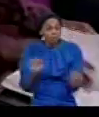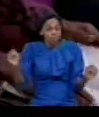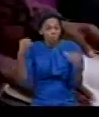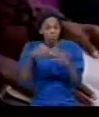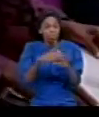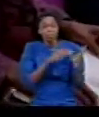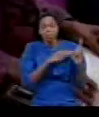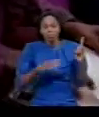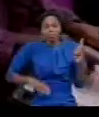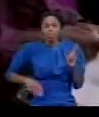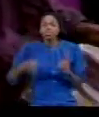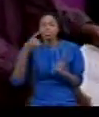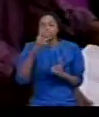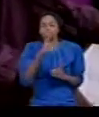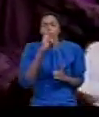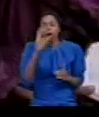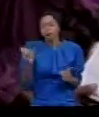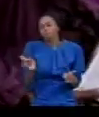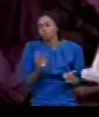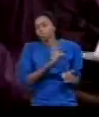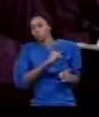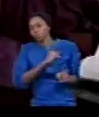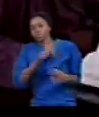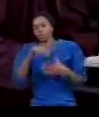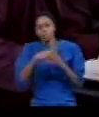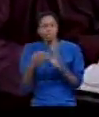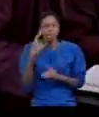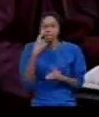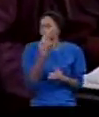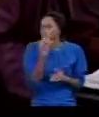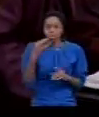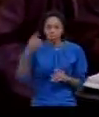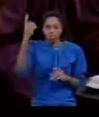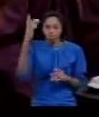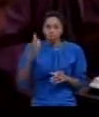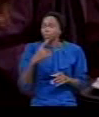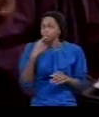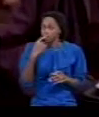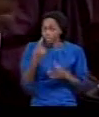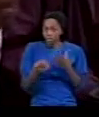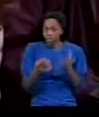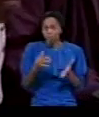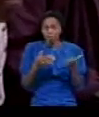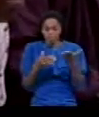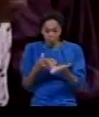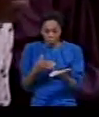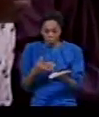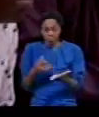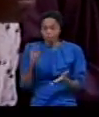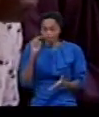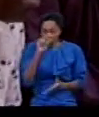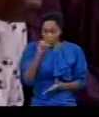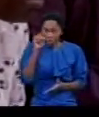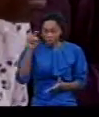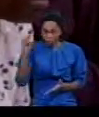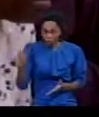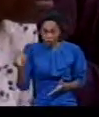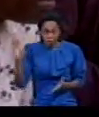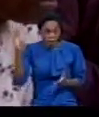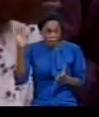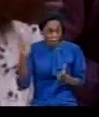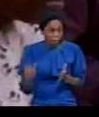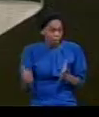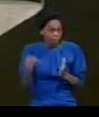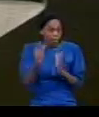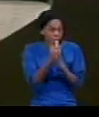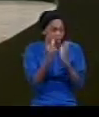Christ, you are guilty in the sight of God. It says there, for by the law is